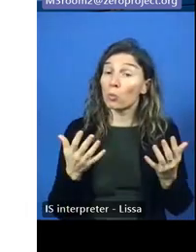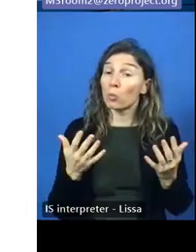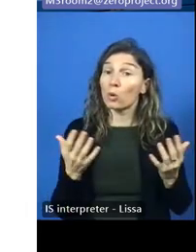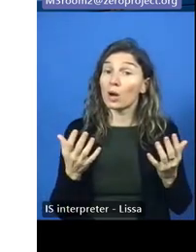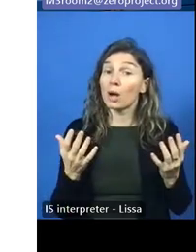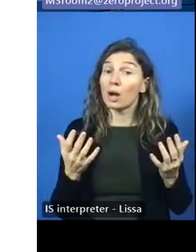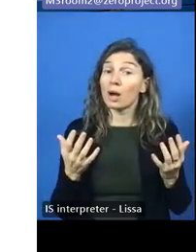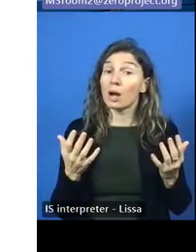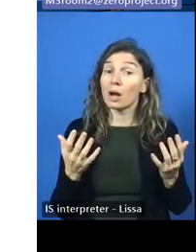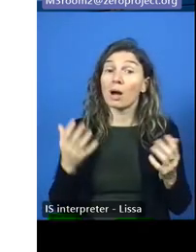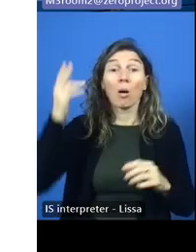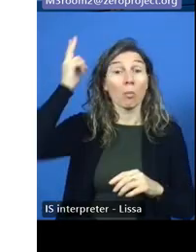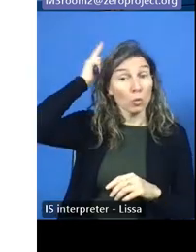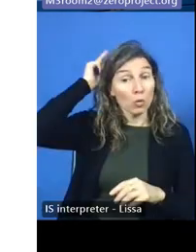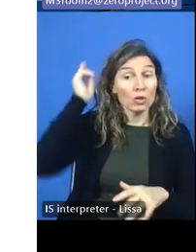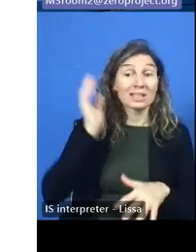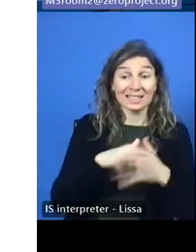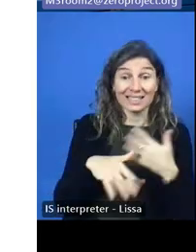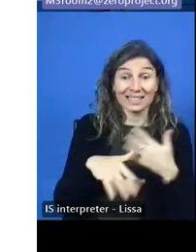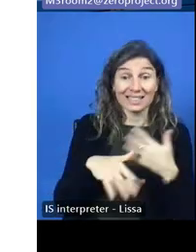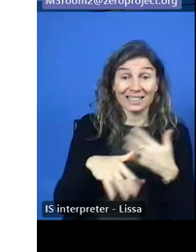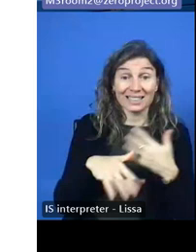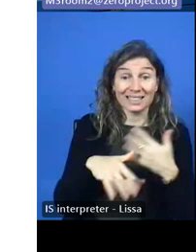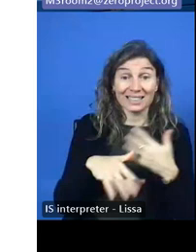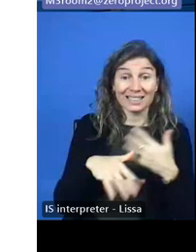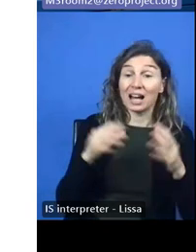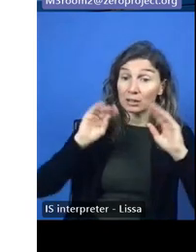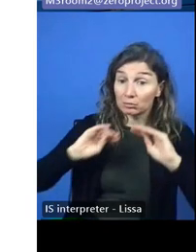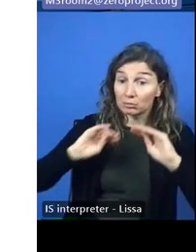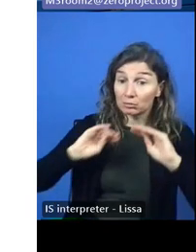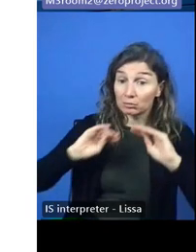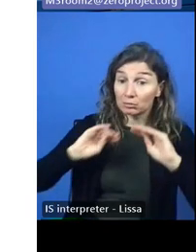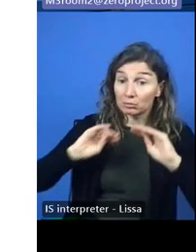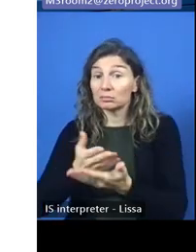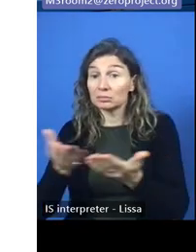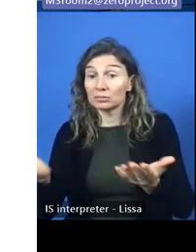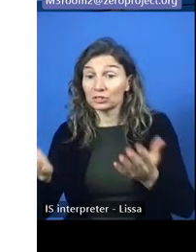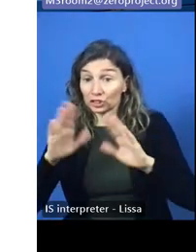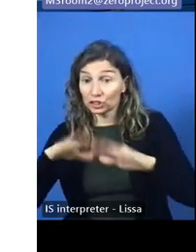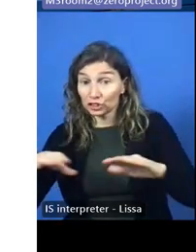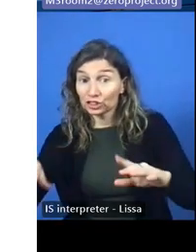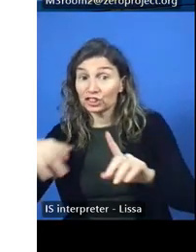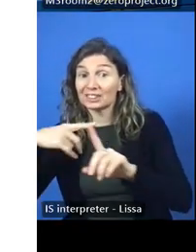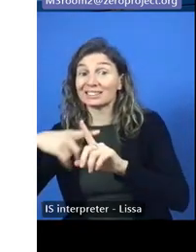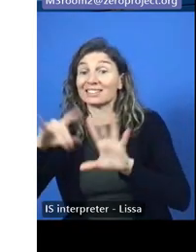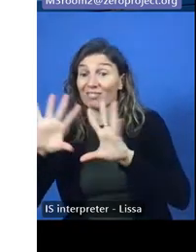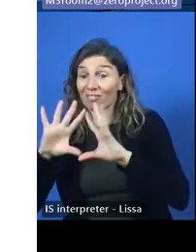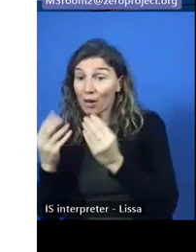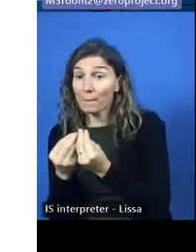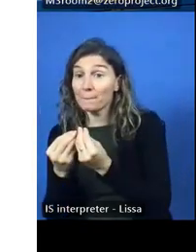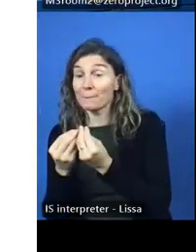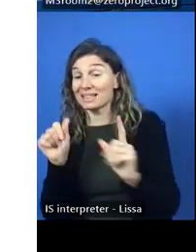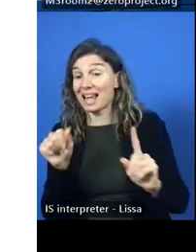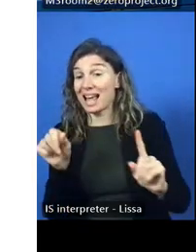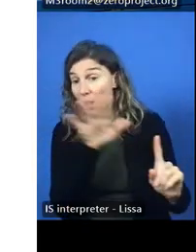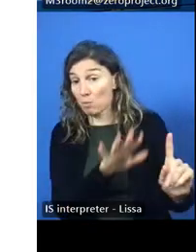the Peruvian language sign to the children and also their families in the Amazonian region.